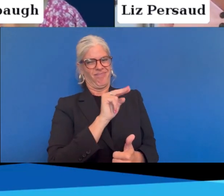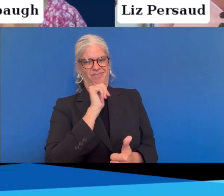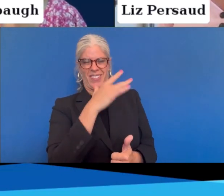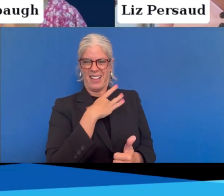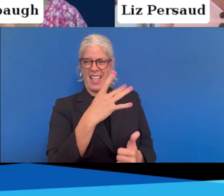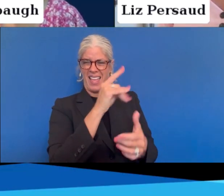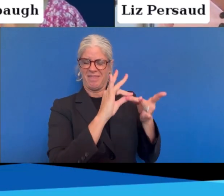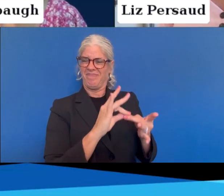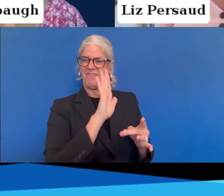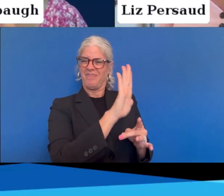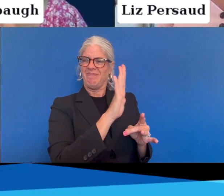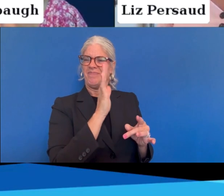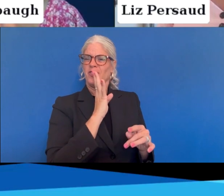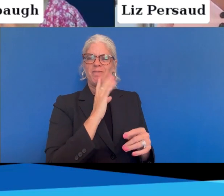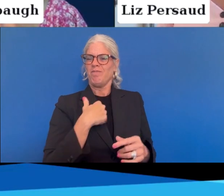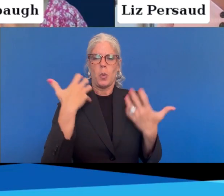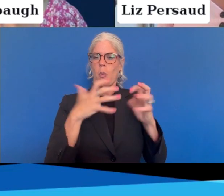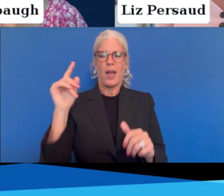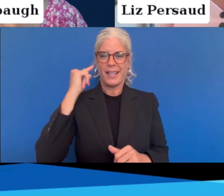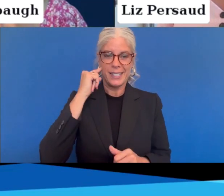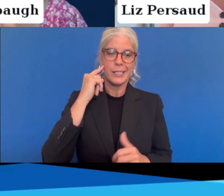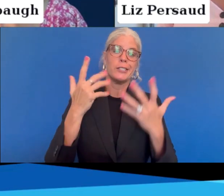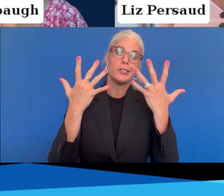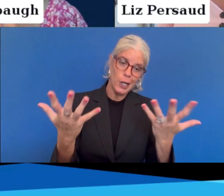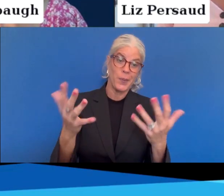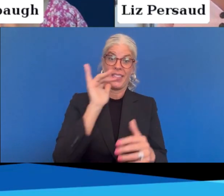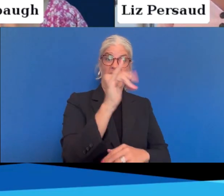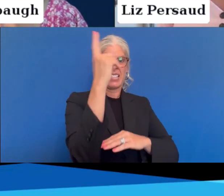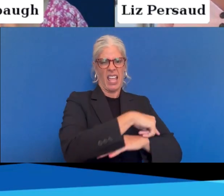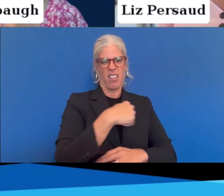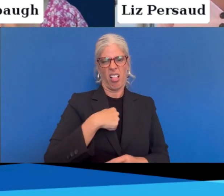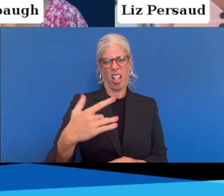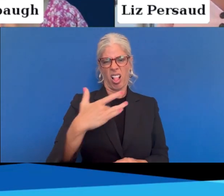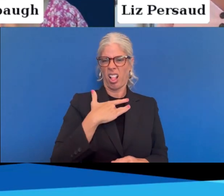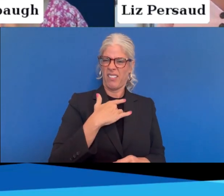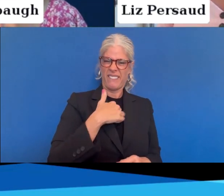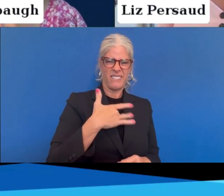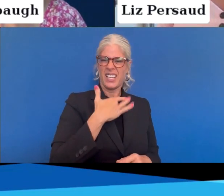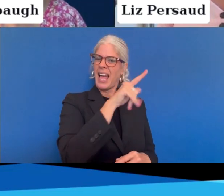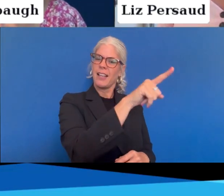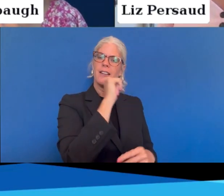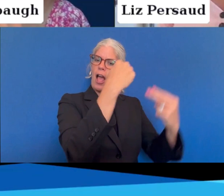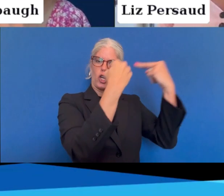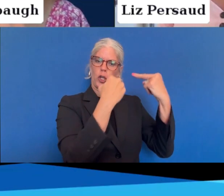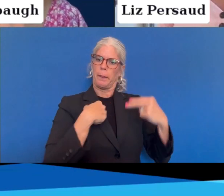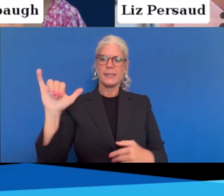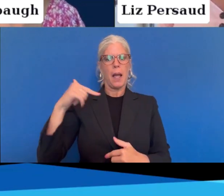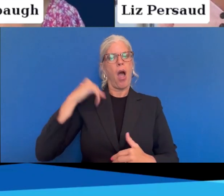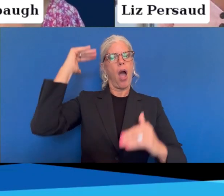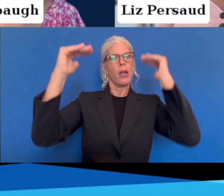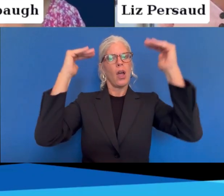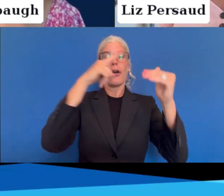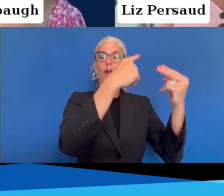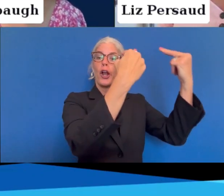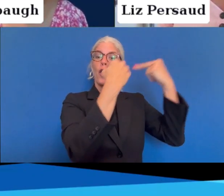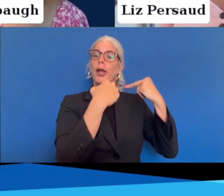I just felt like she wasn't treating me like an adult, and that somebody that was capable and intelligent